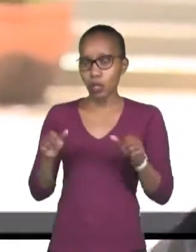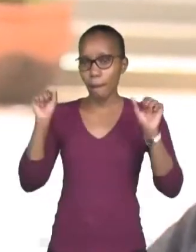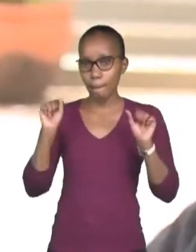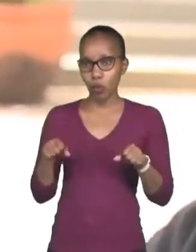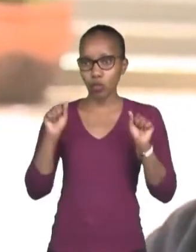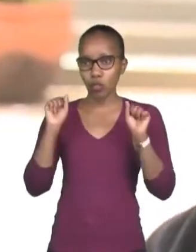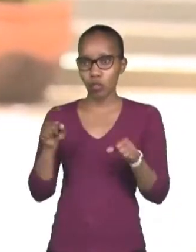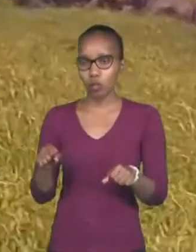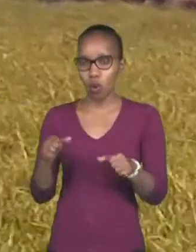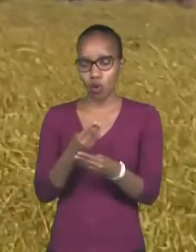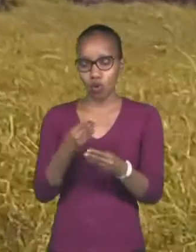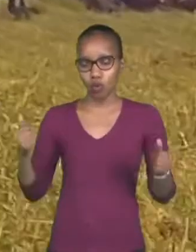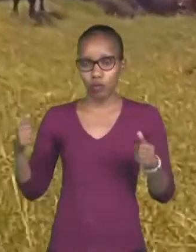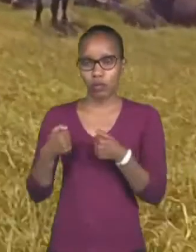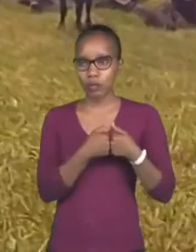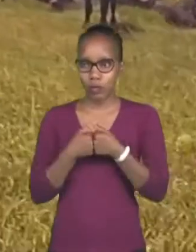and address those challenges.